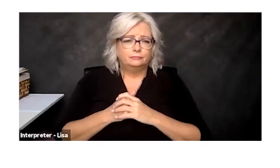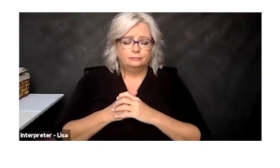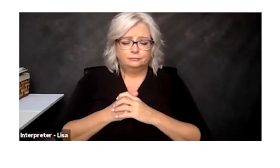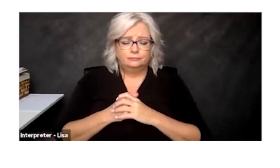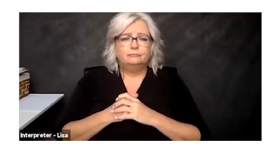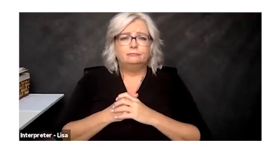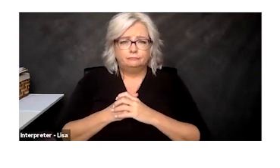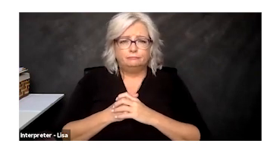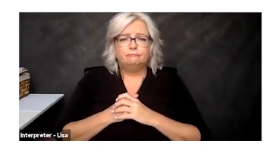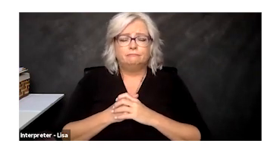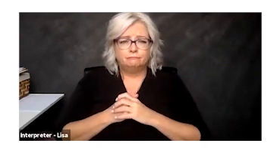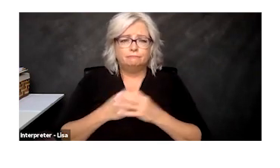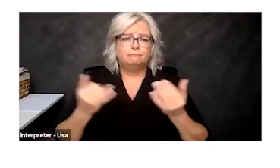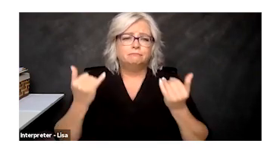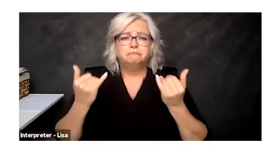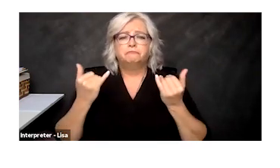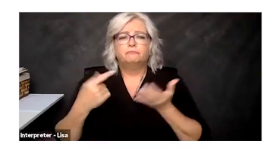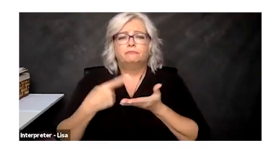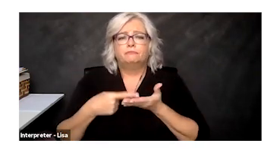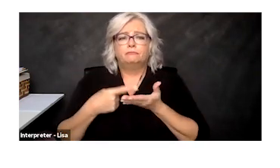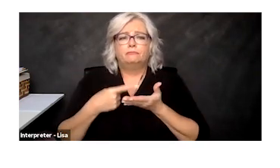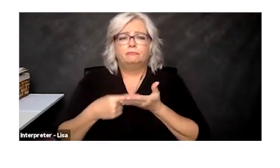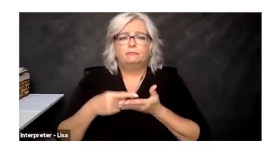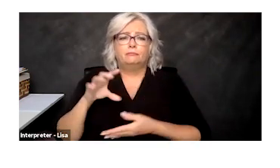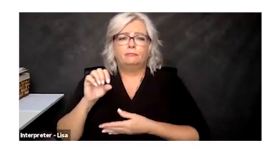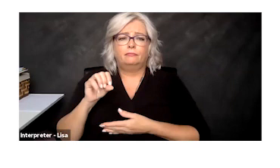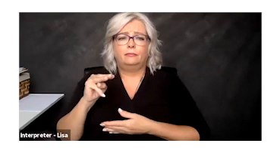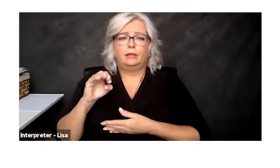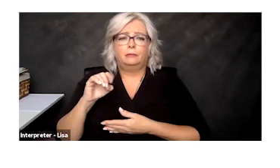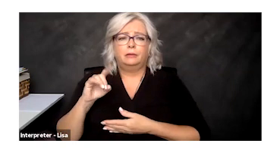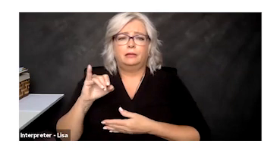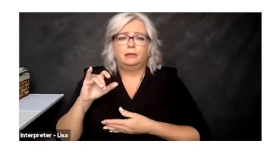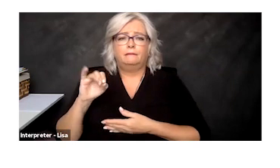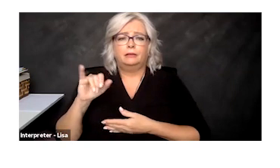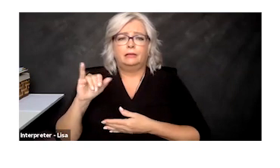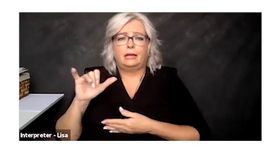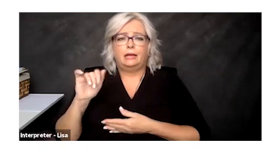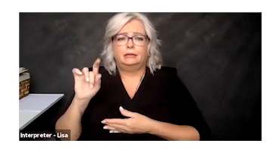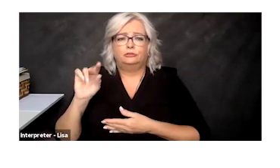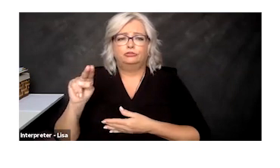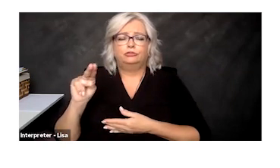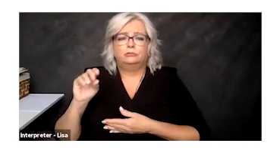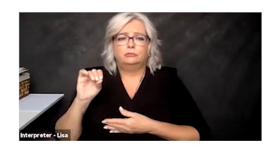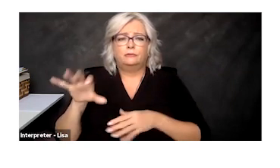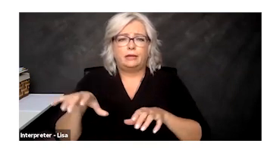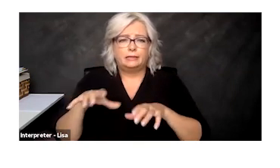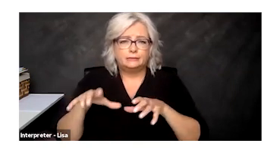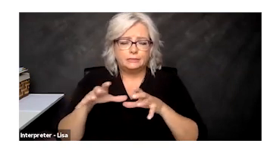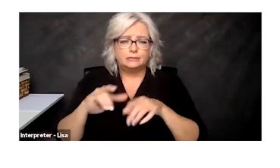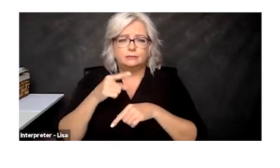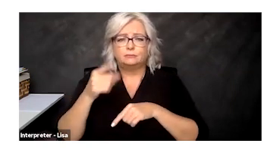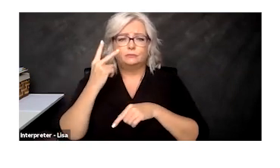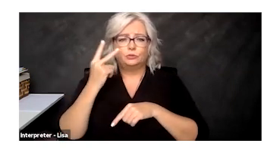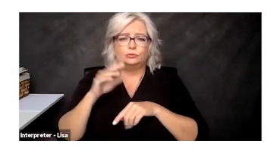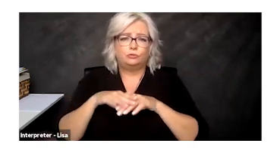So we're going to talk a little bit about the commodification of activism. We see here on